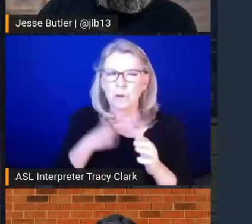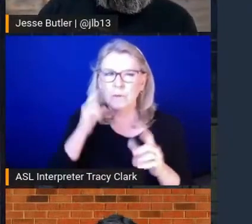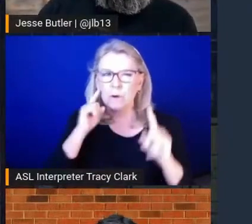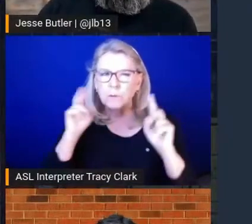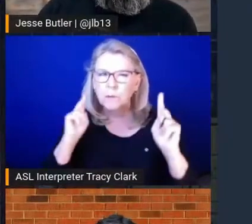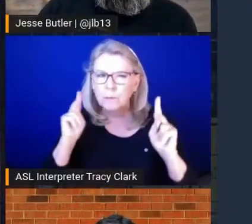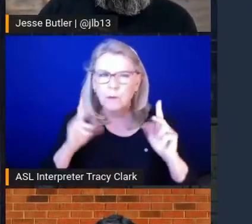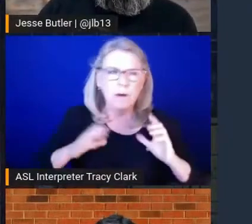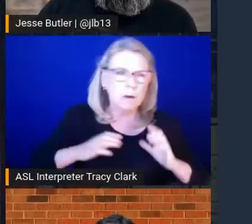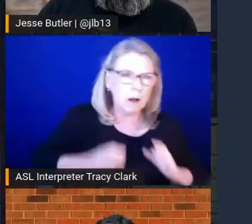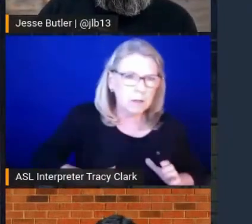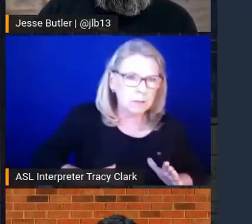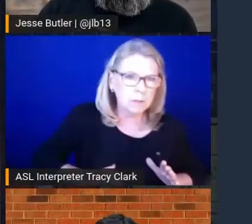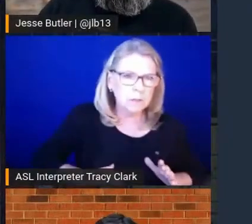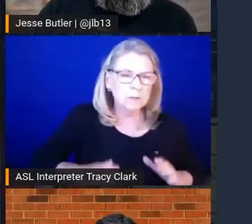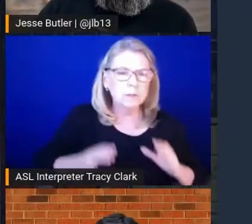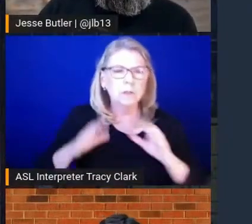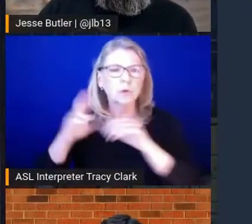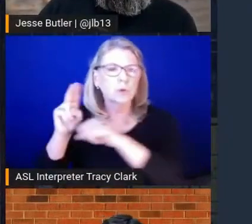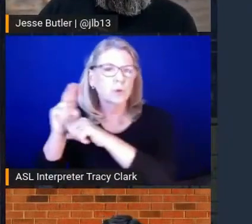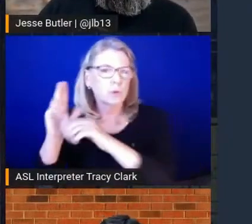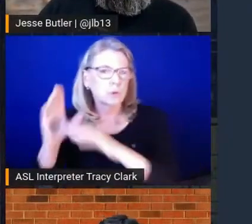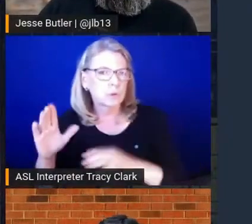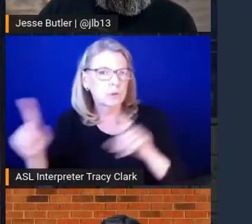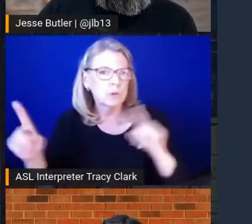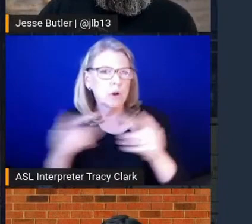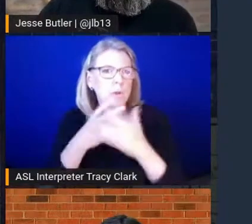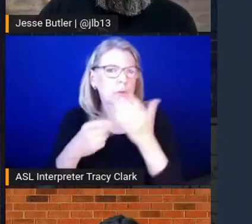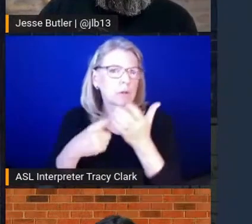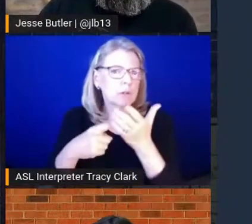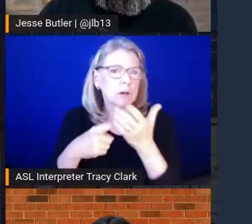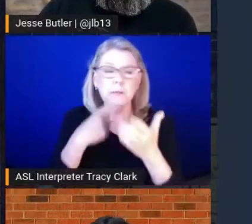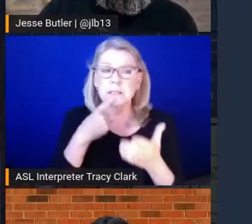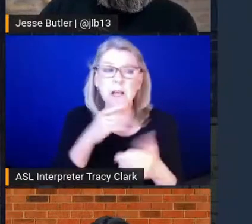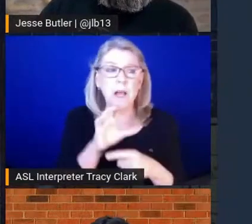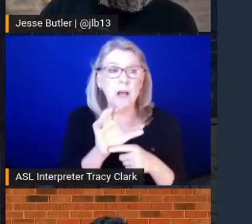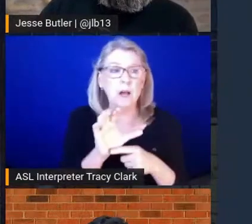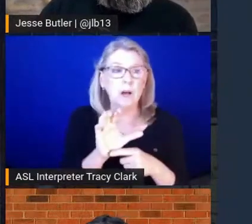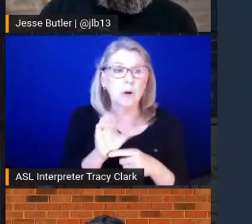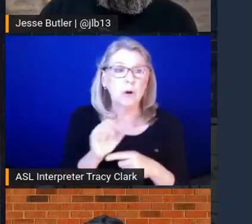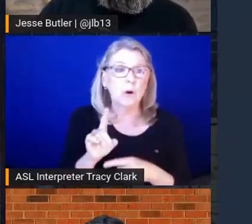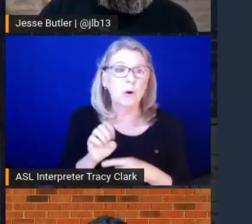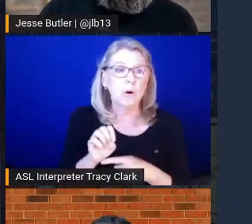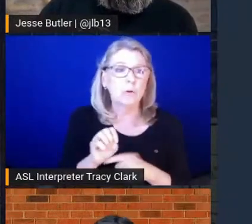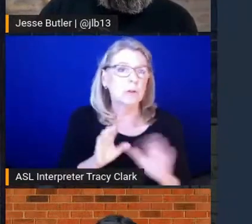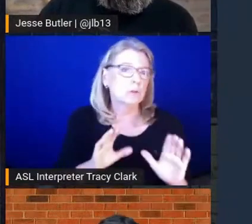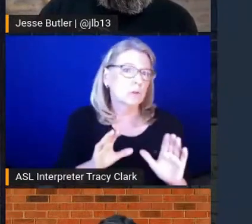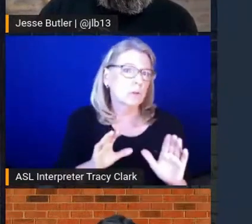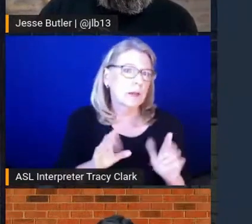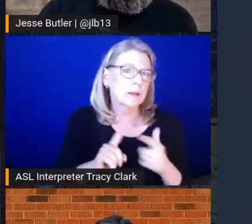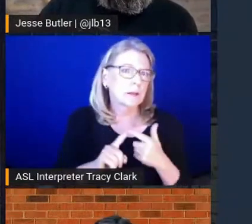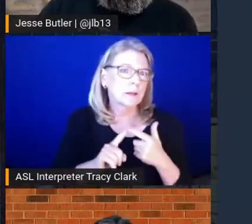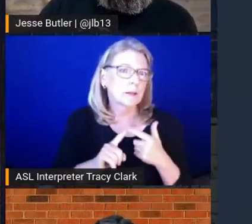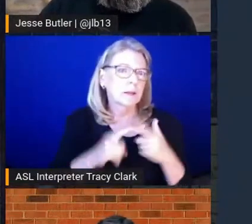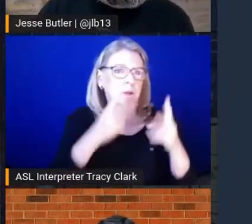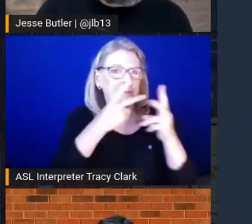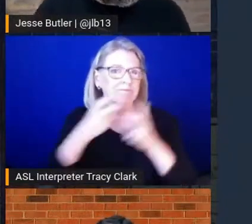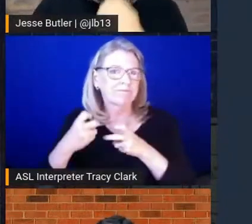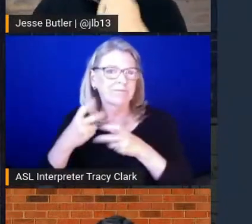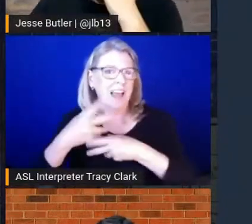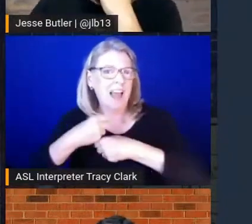the fact that code is great and abstractions are great, but the flip side of an abstraction, right, is that it kind of